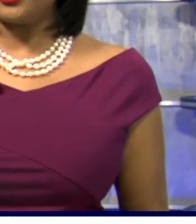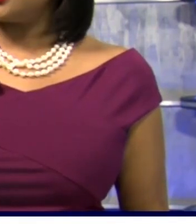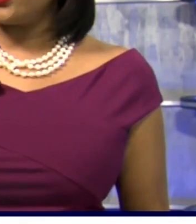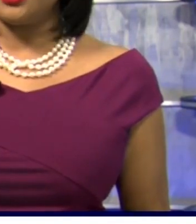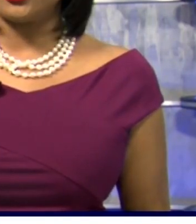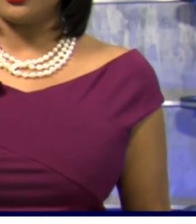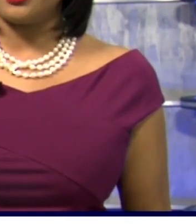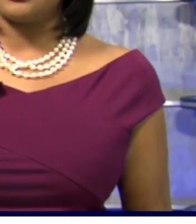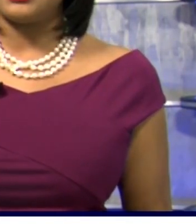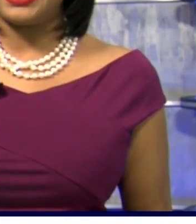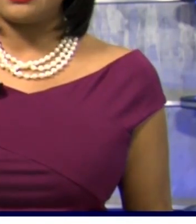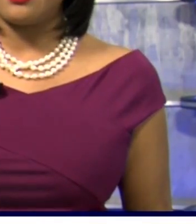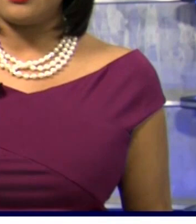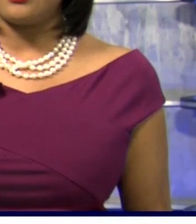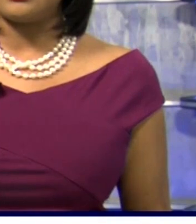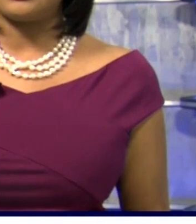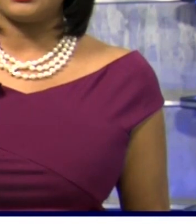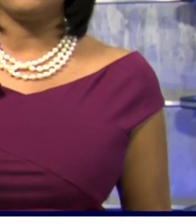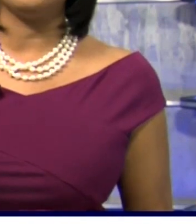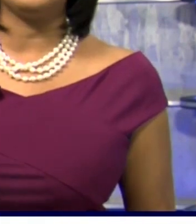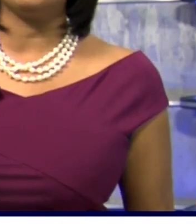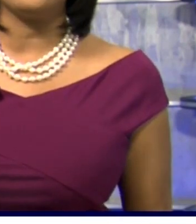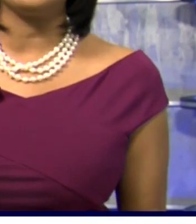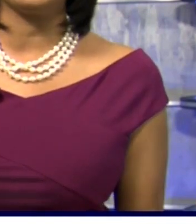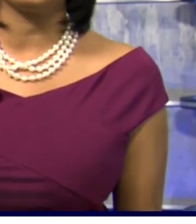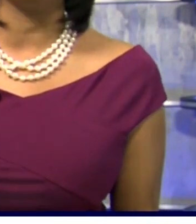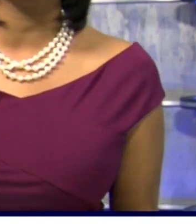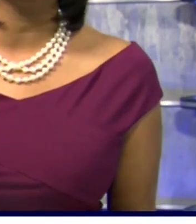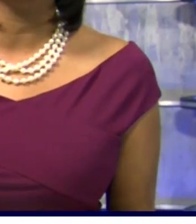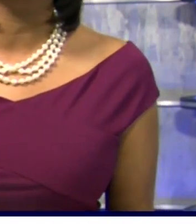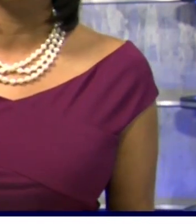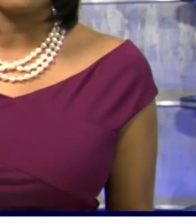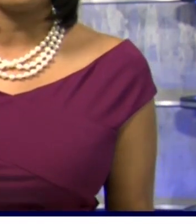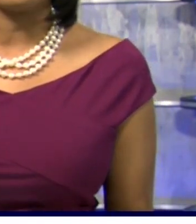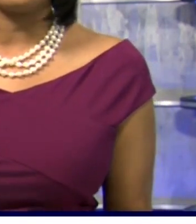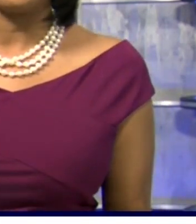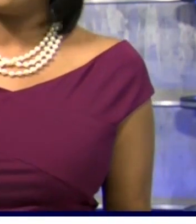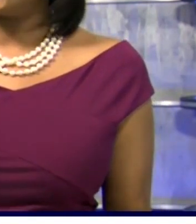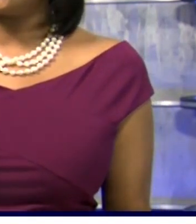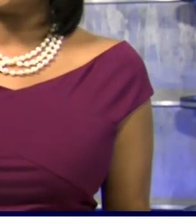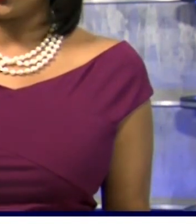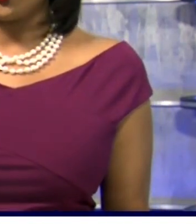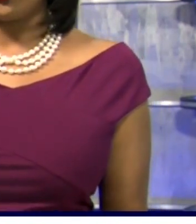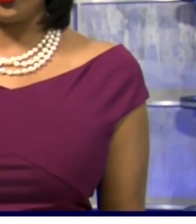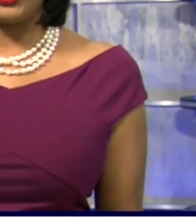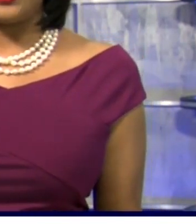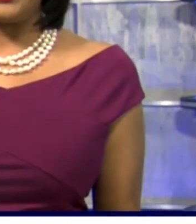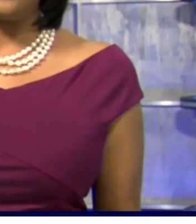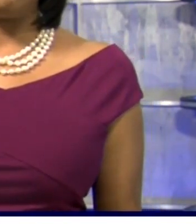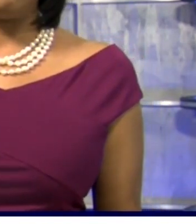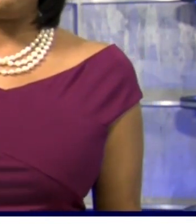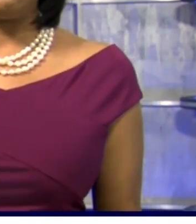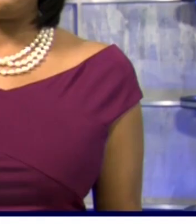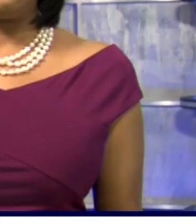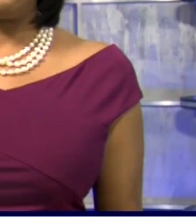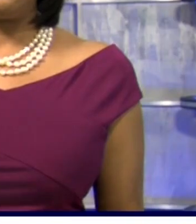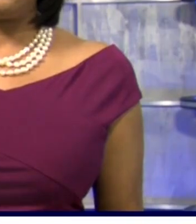in sports, the Windies are looking to take an unassailable lead when they take on England tomorrow in the 4th ODI.